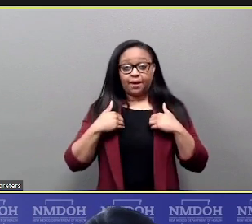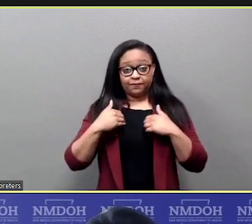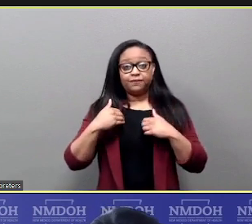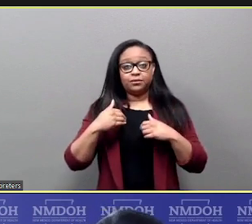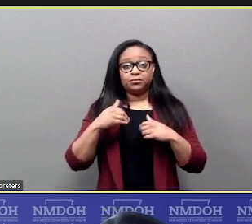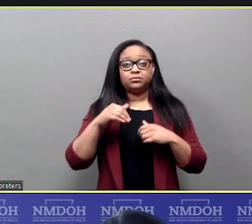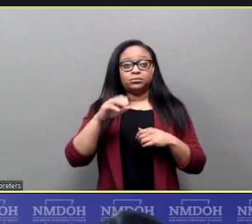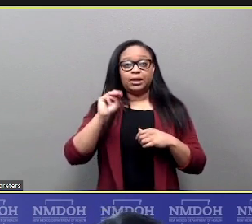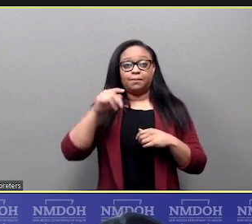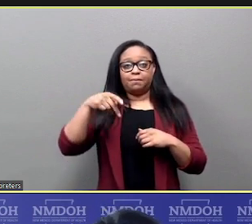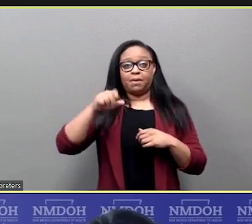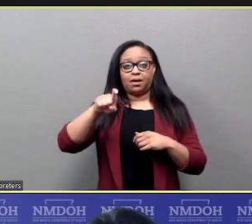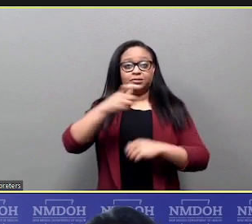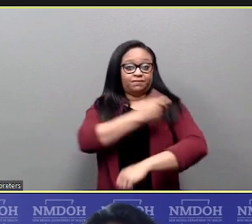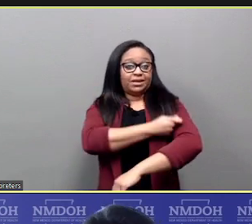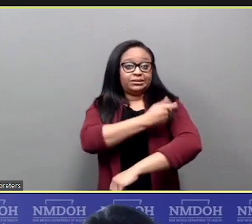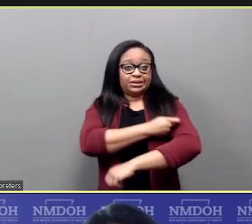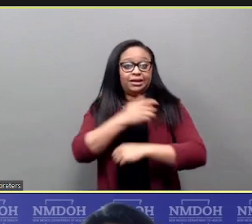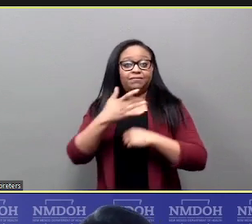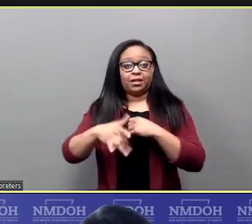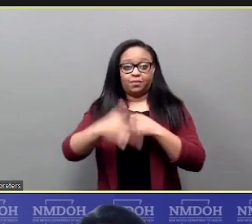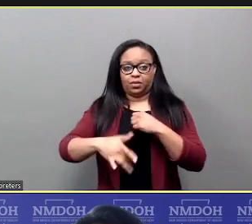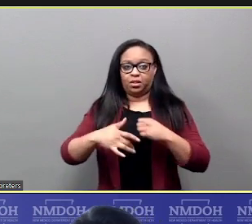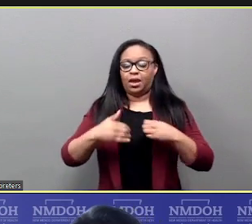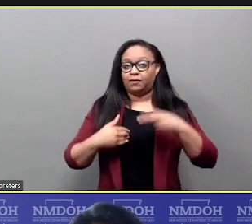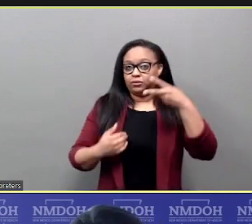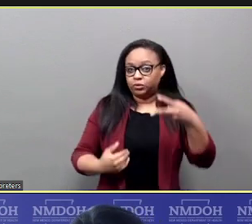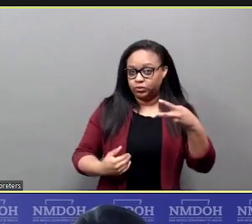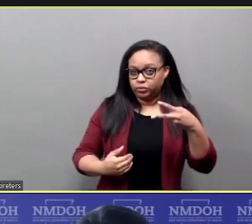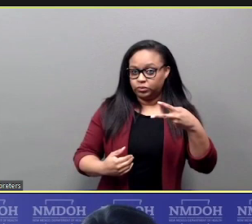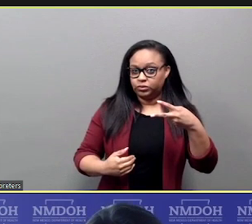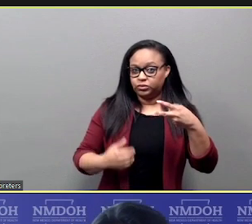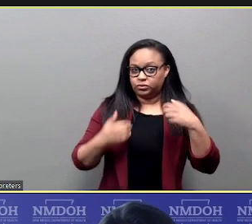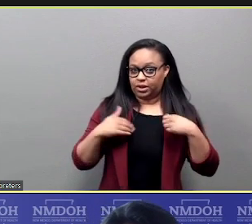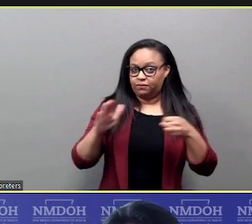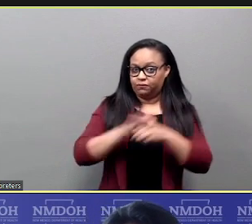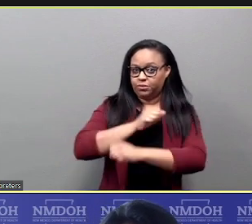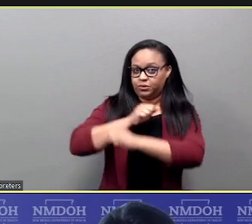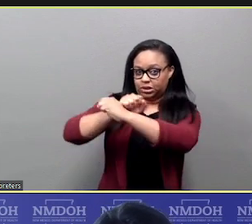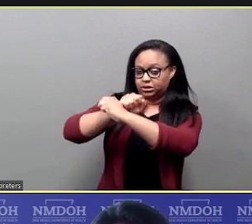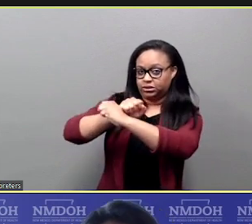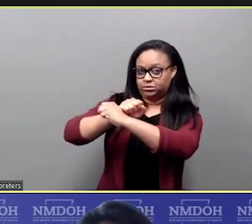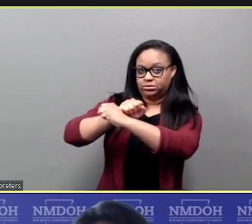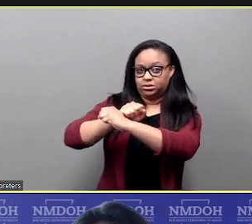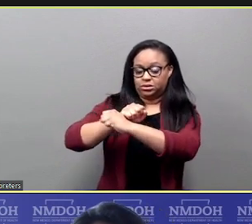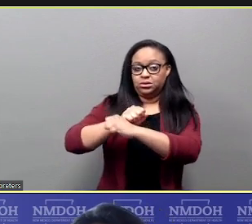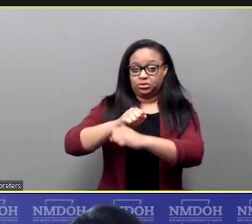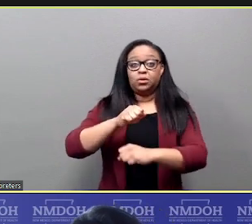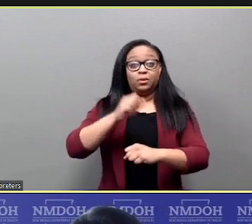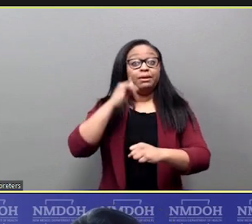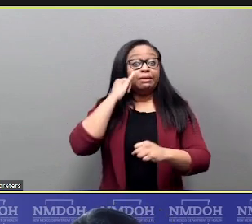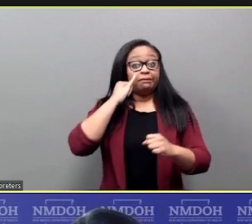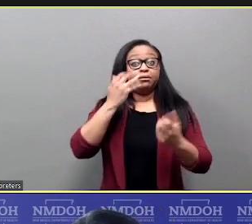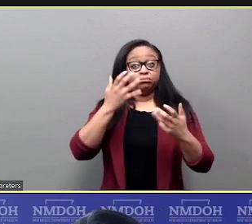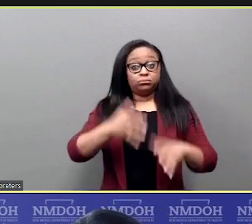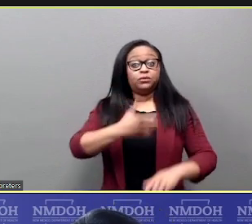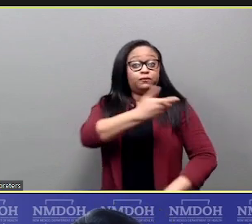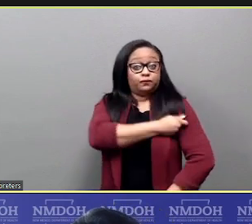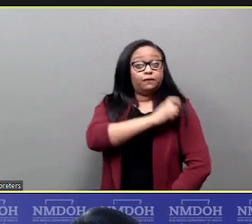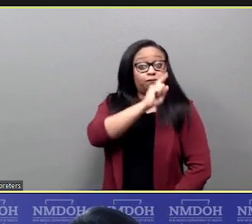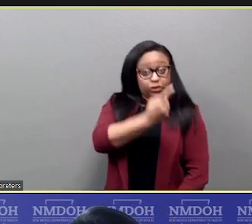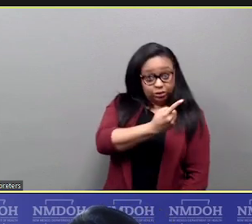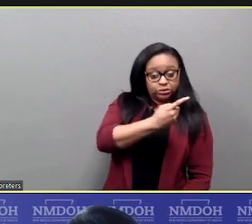really please schedule your next shot to really have full protection. You really need 2 shots of the vaccine to have your full